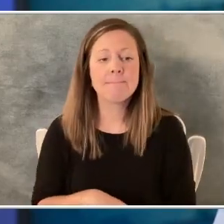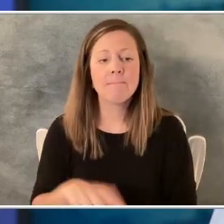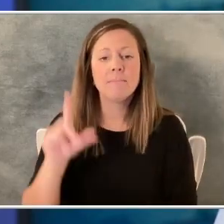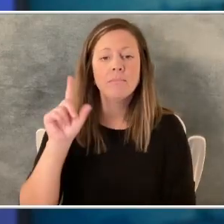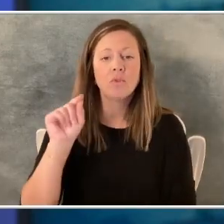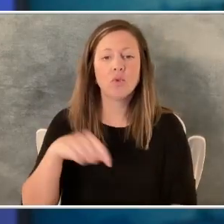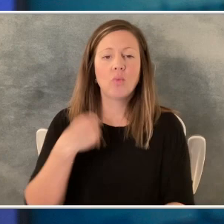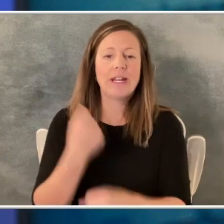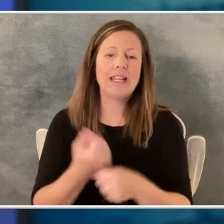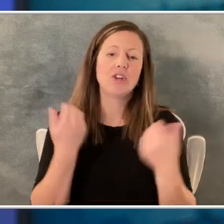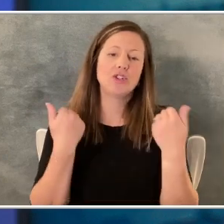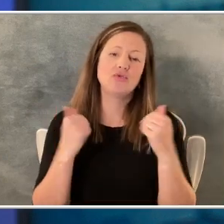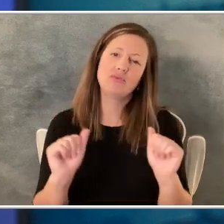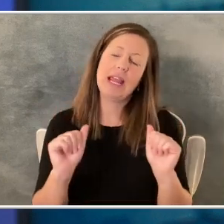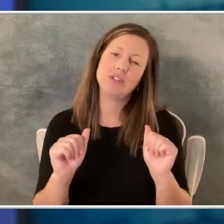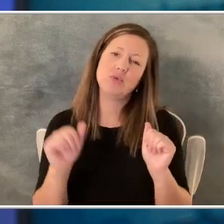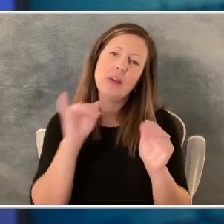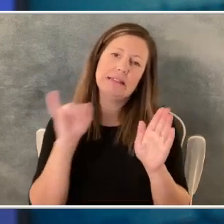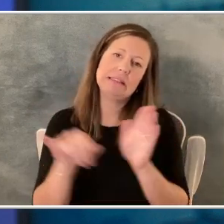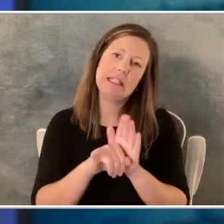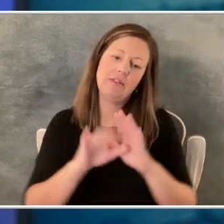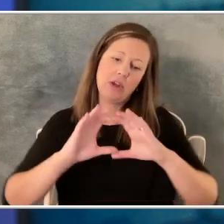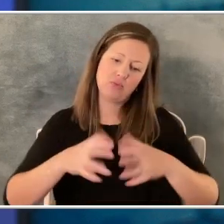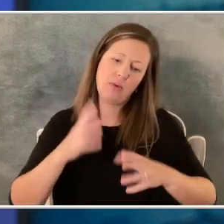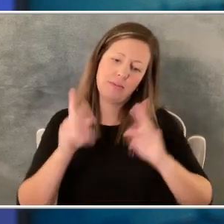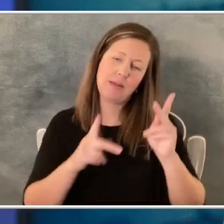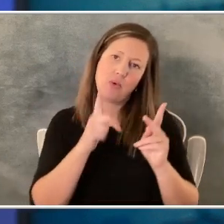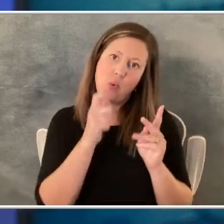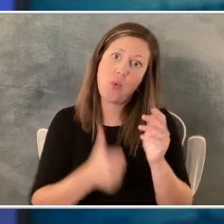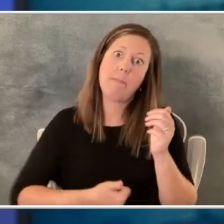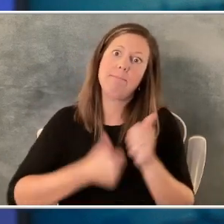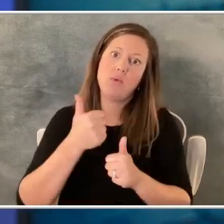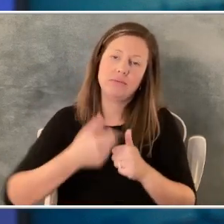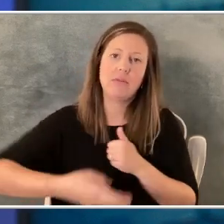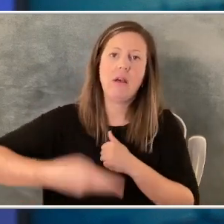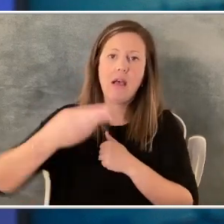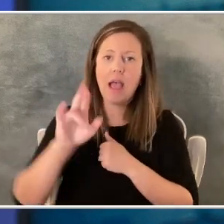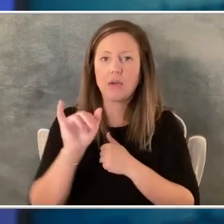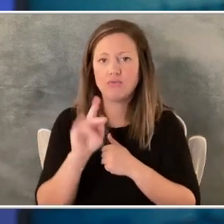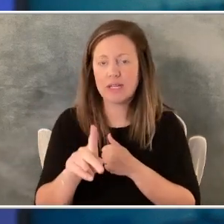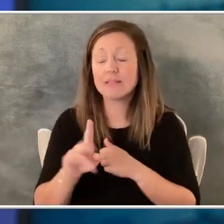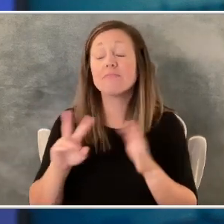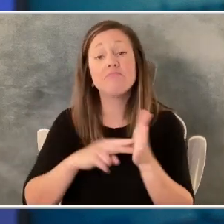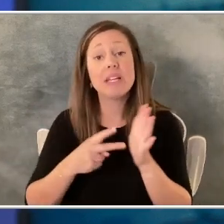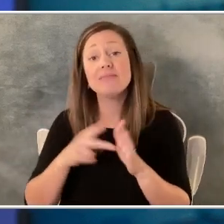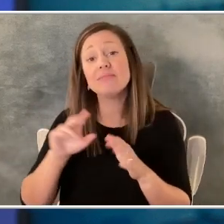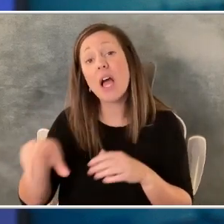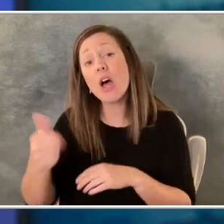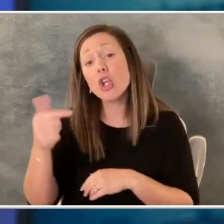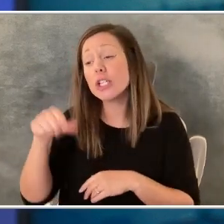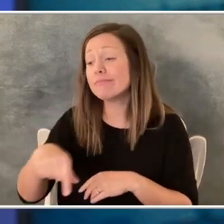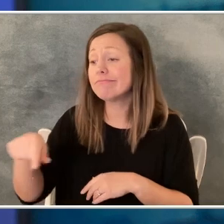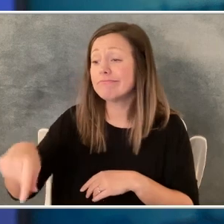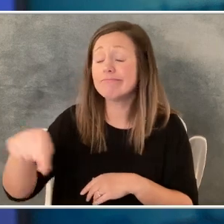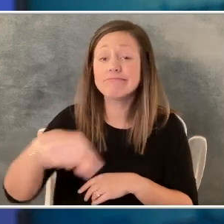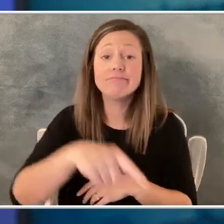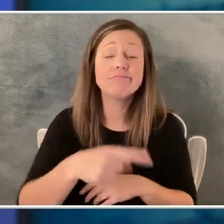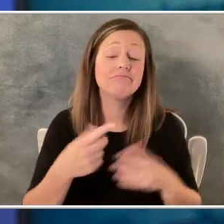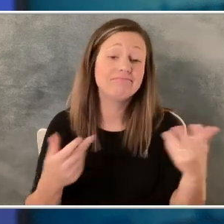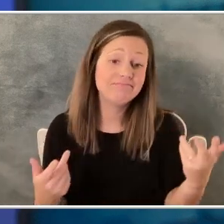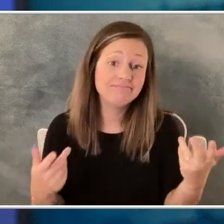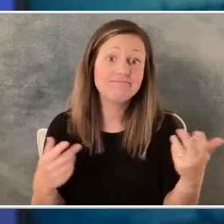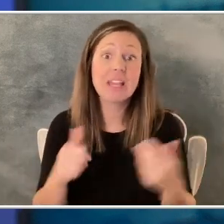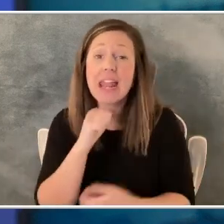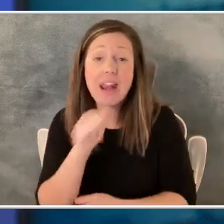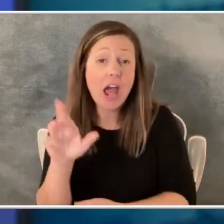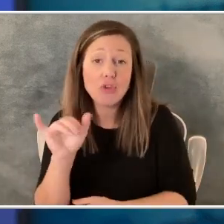would consider high risk that will benefit the most from the screening. It's not to say that others with less of a history are not at risk, they're